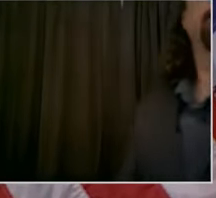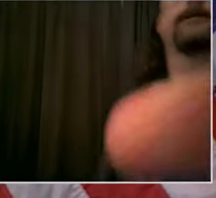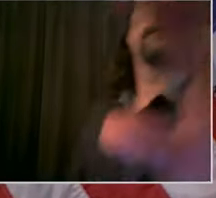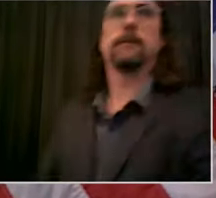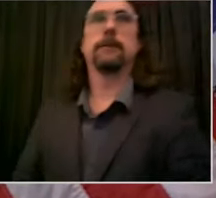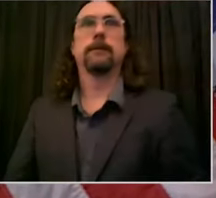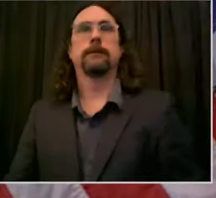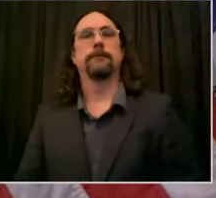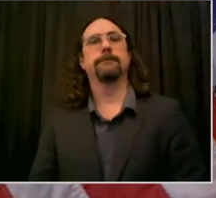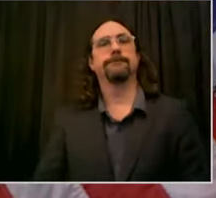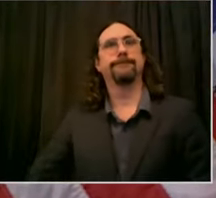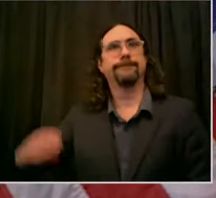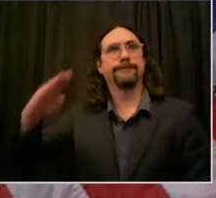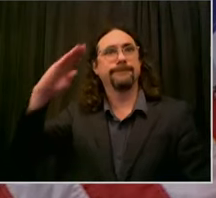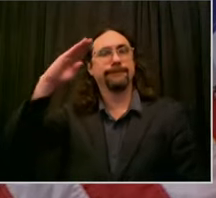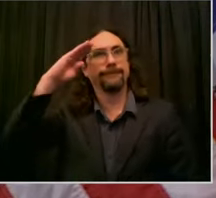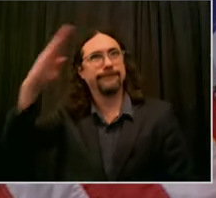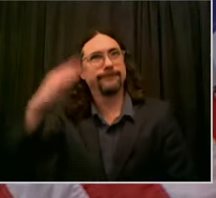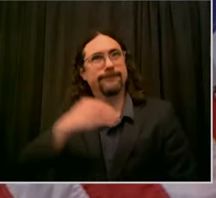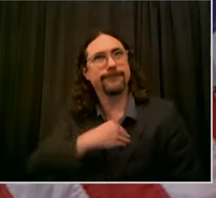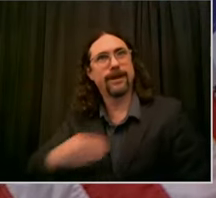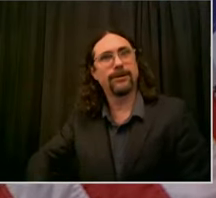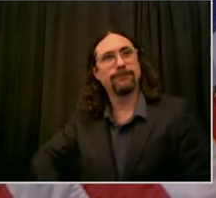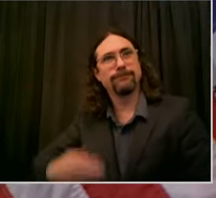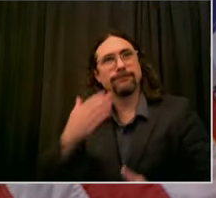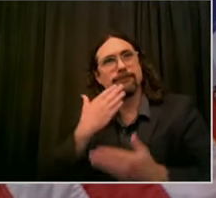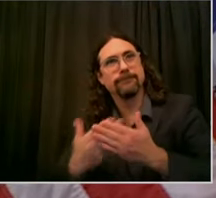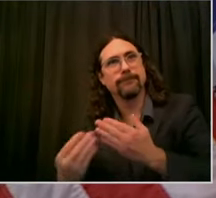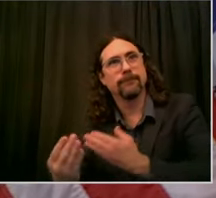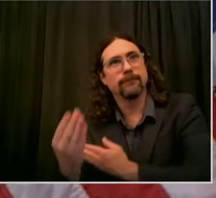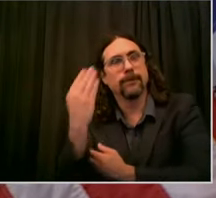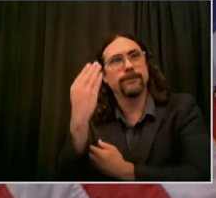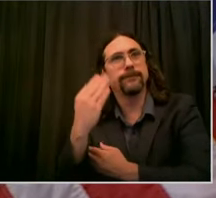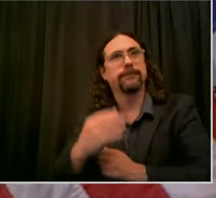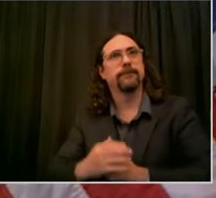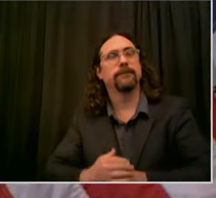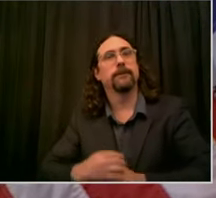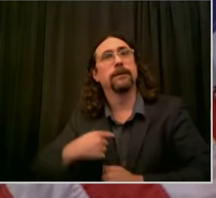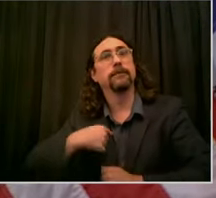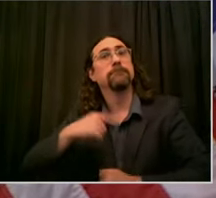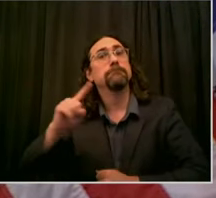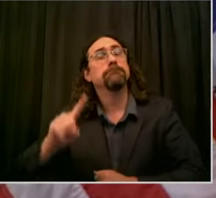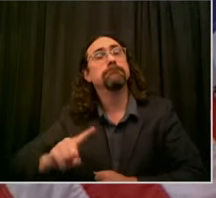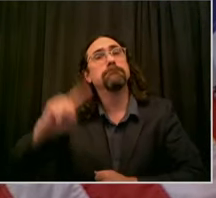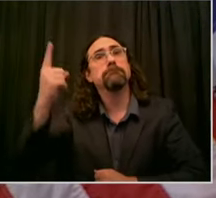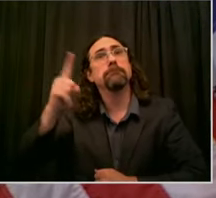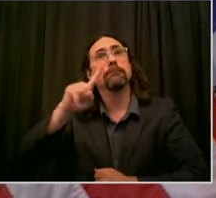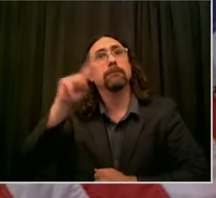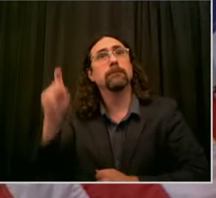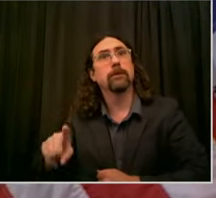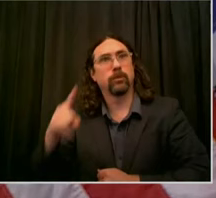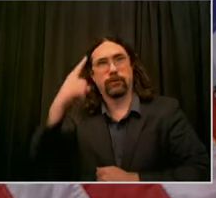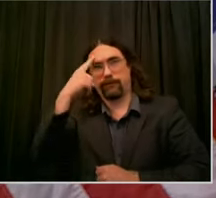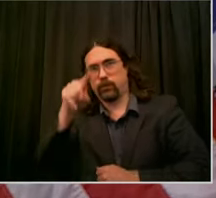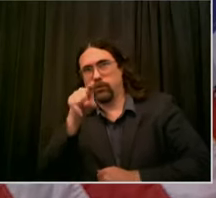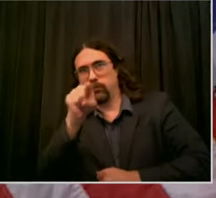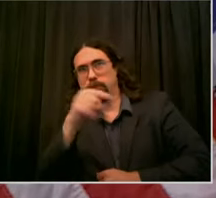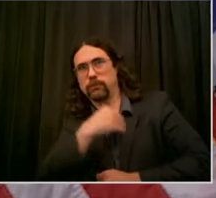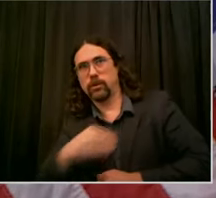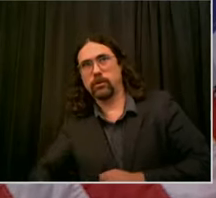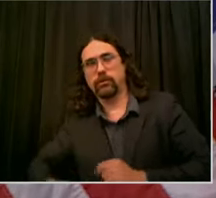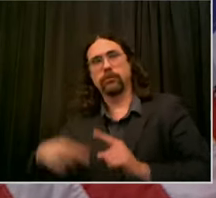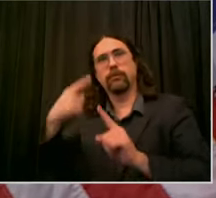commissioner. Could you give us a detailed sketch of the looters over the last couple days? Where are they coming